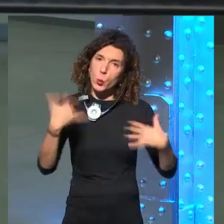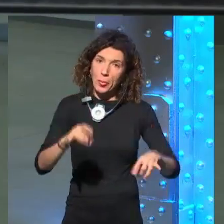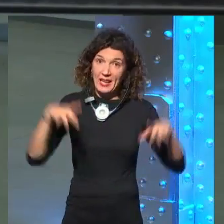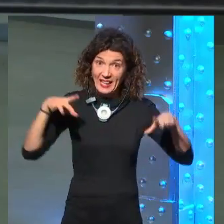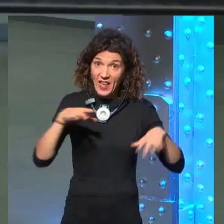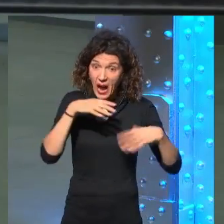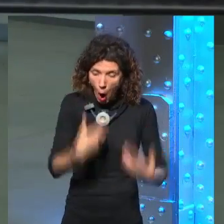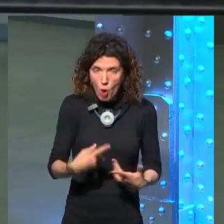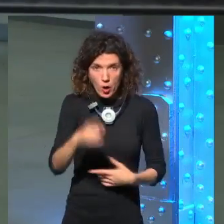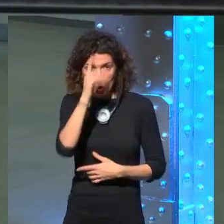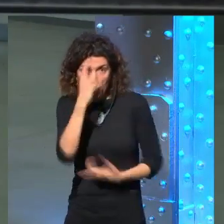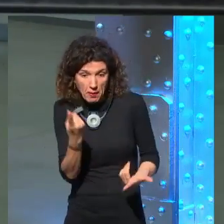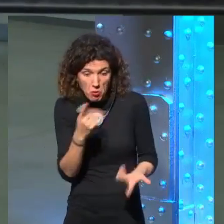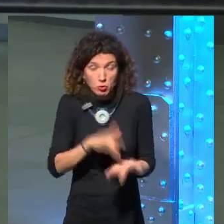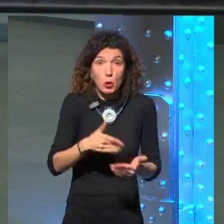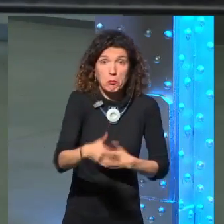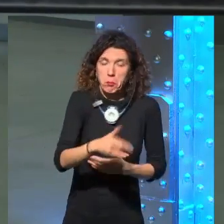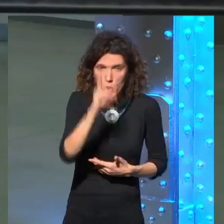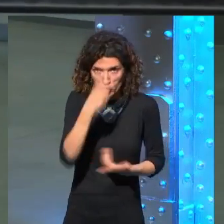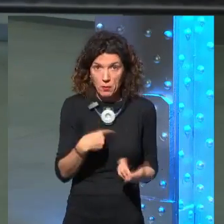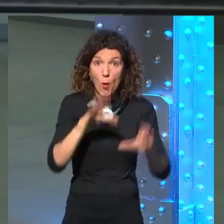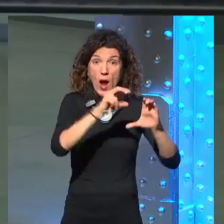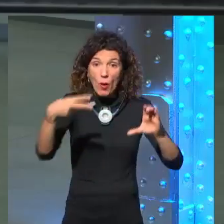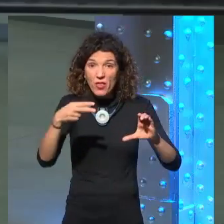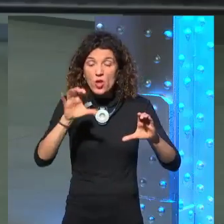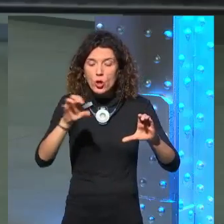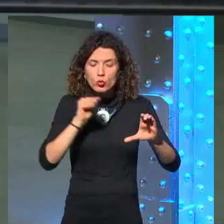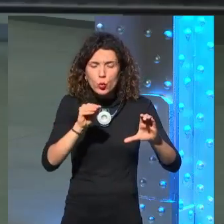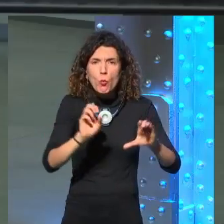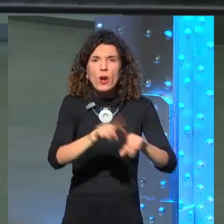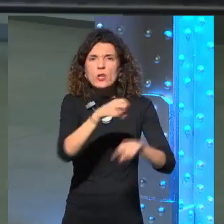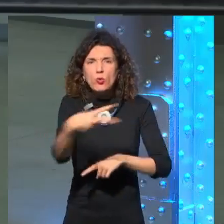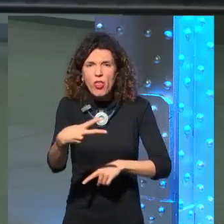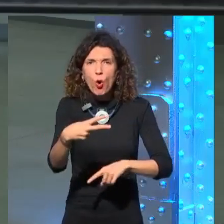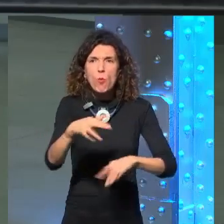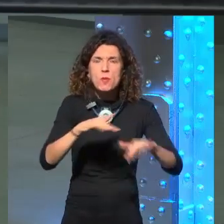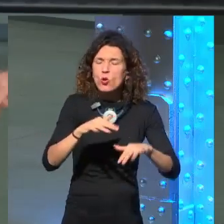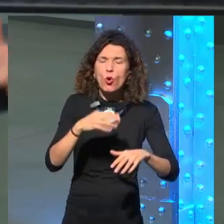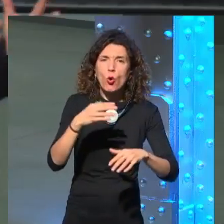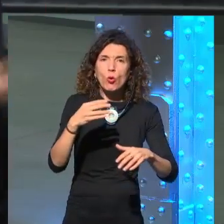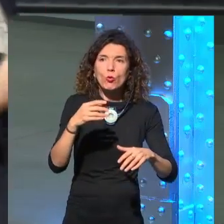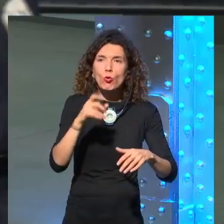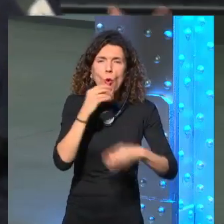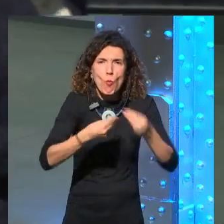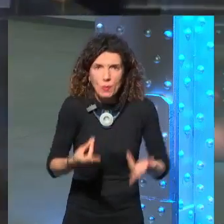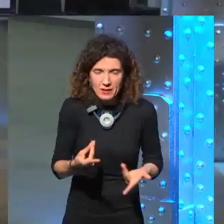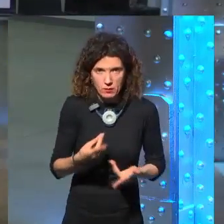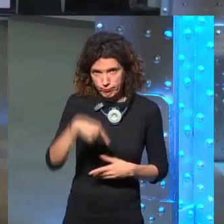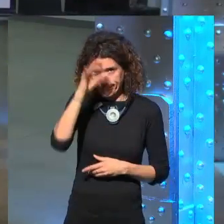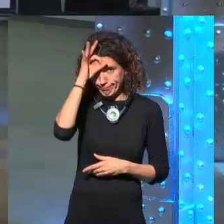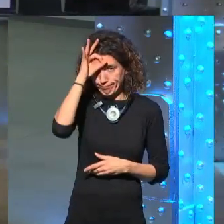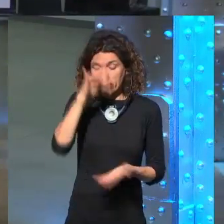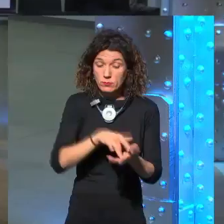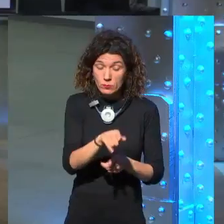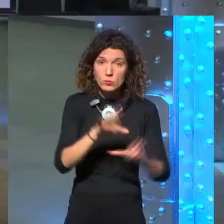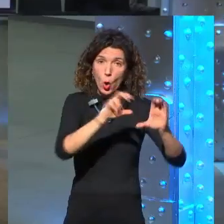do not know what is going to happen with these equations. Now the trouble is that these equations control many things